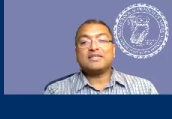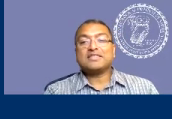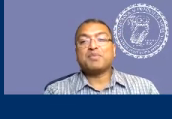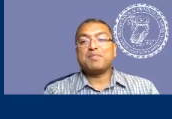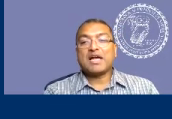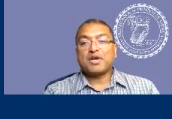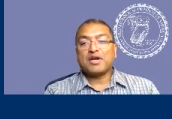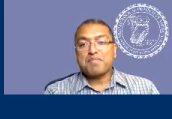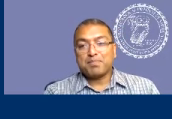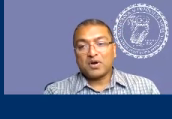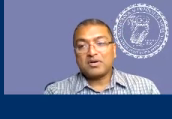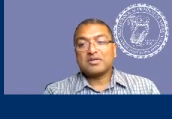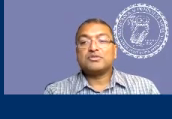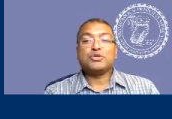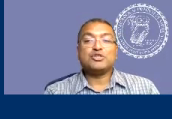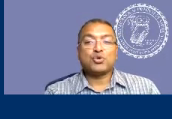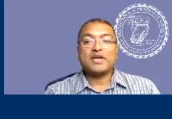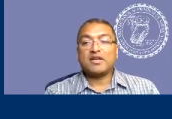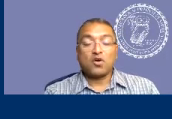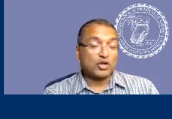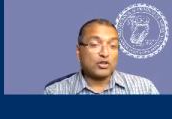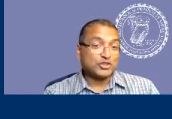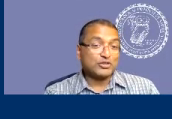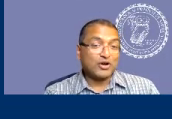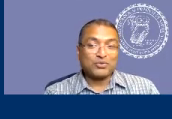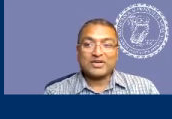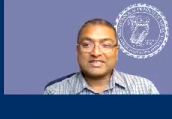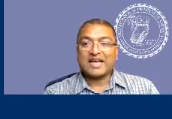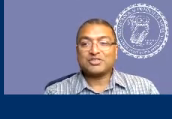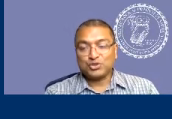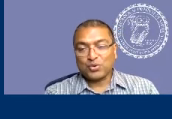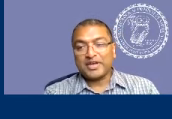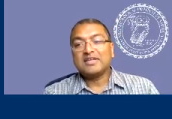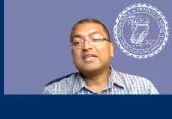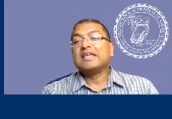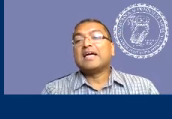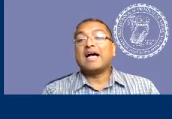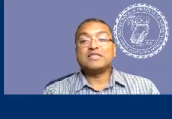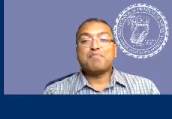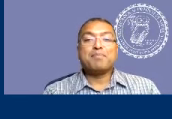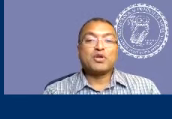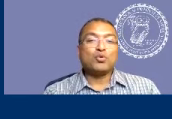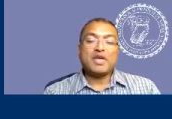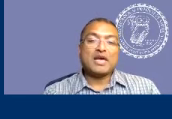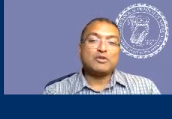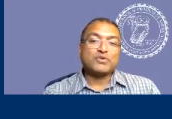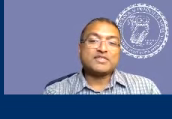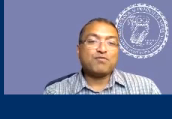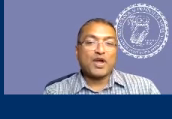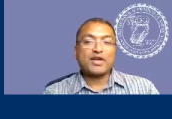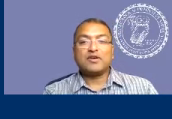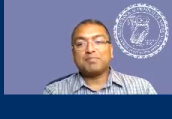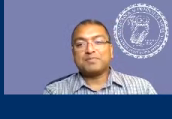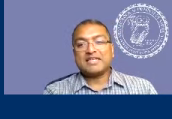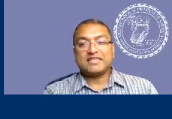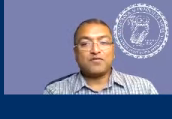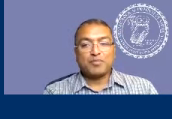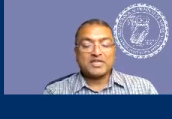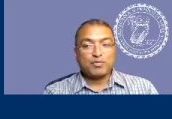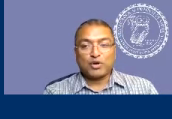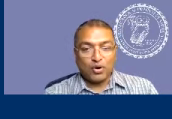support us by becoming a member. You can join at archaeological.org slash join. As a member you will be able to receive regular